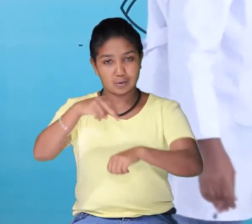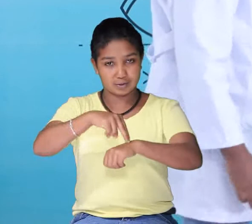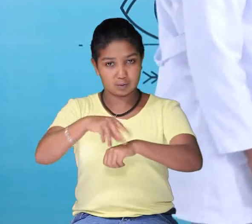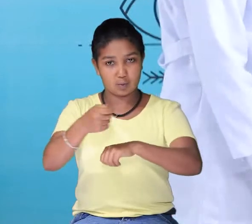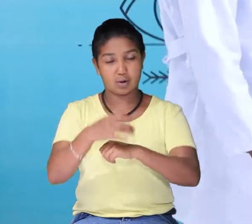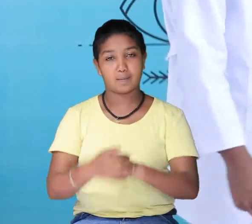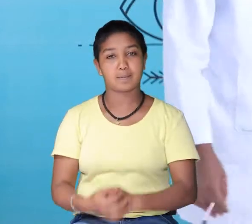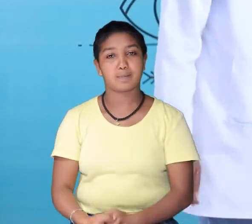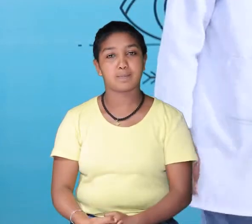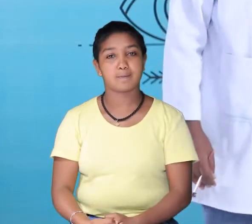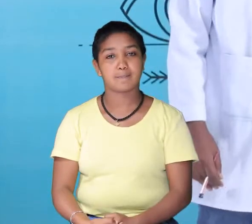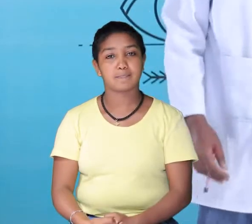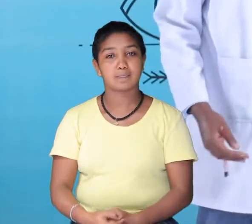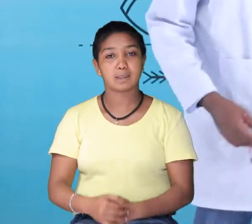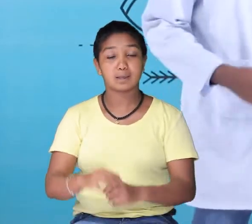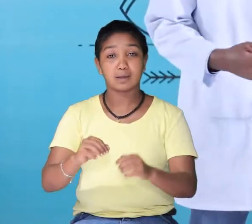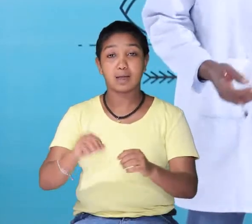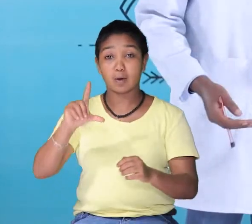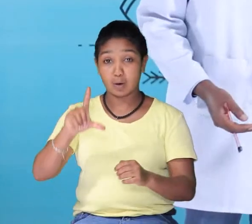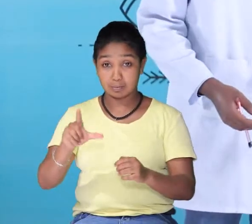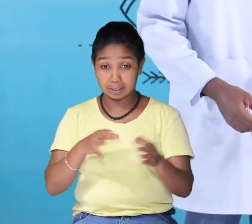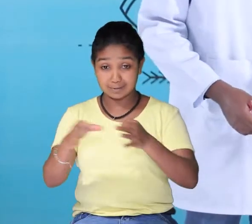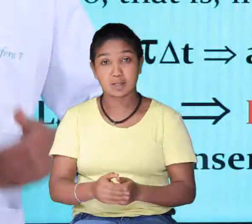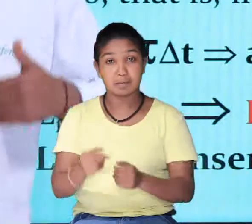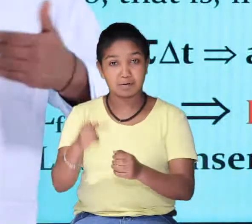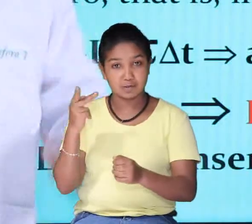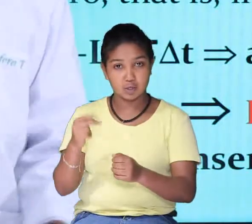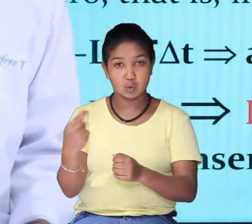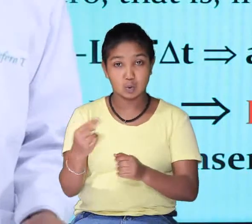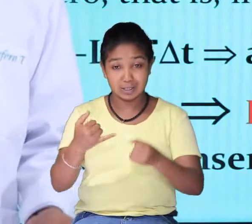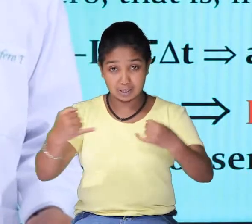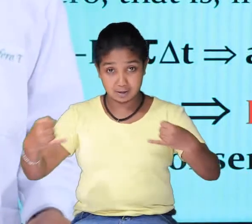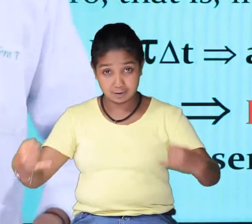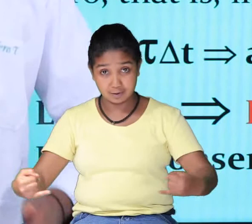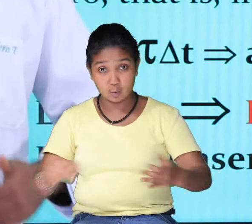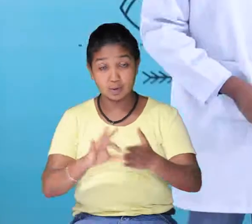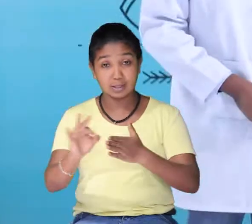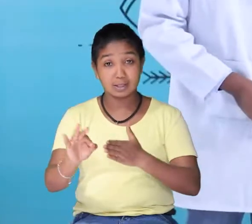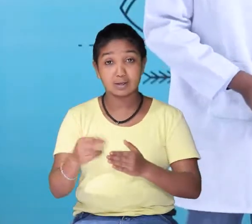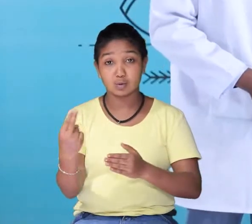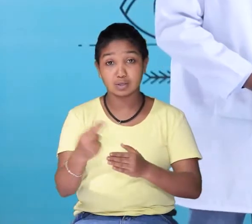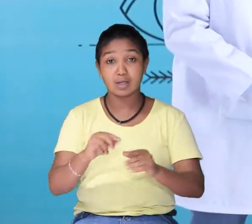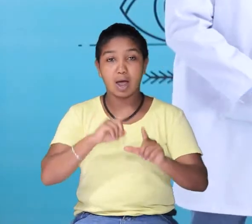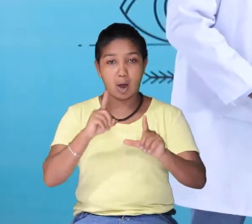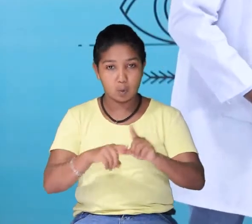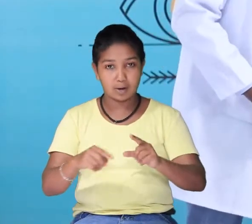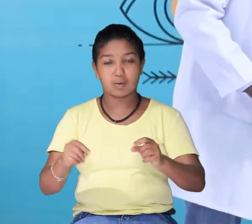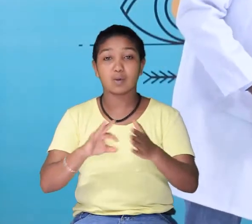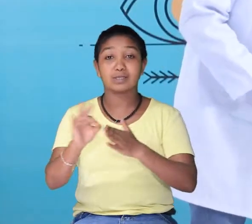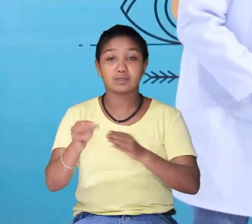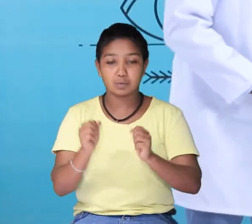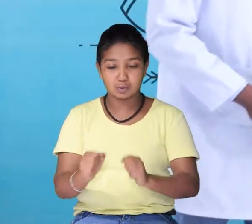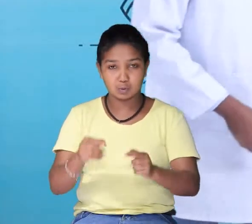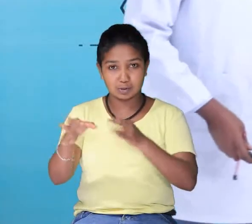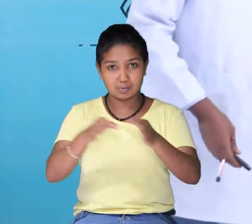constant. And angular momentum can be expressed using a linear quantities and using angular quantities. It's